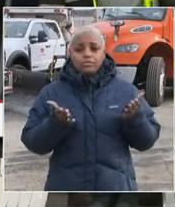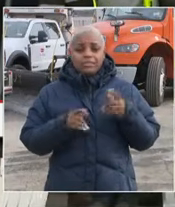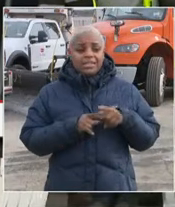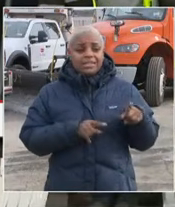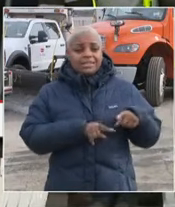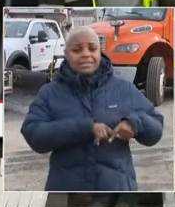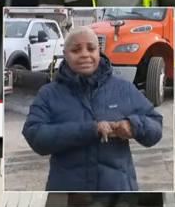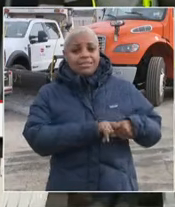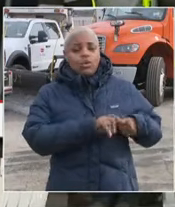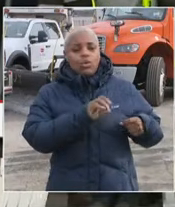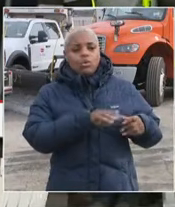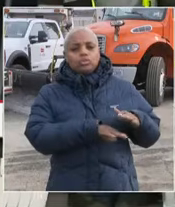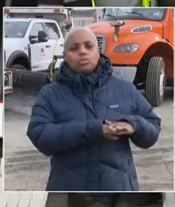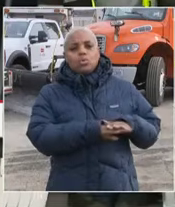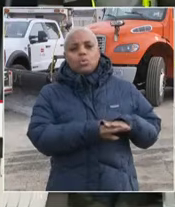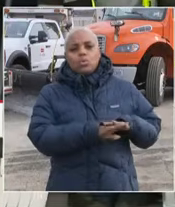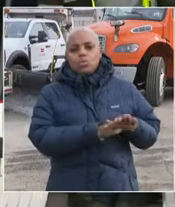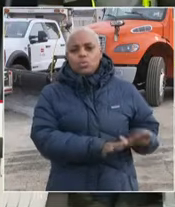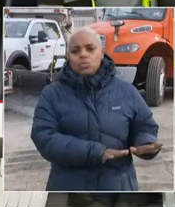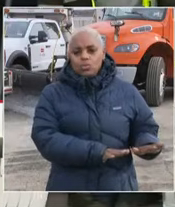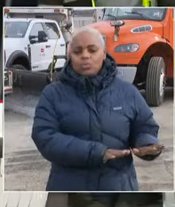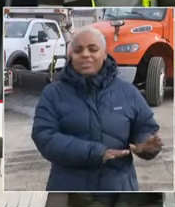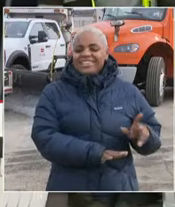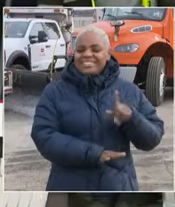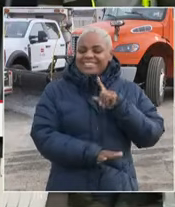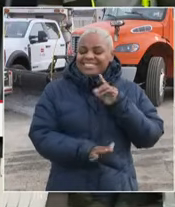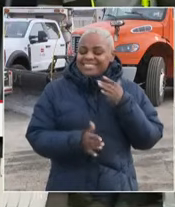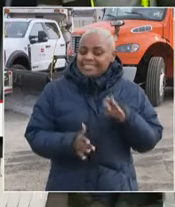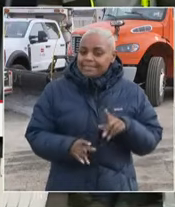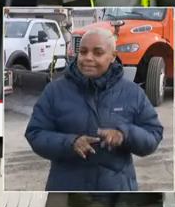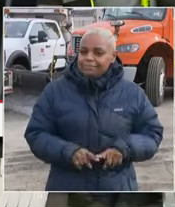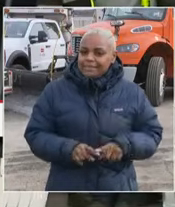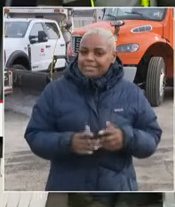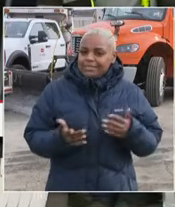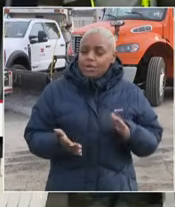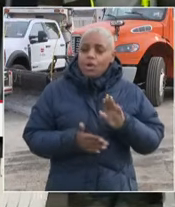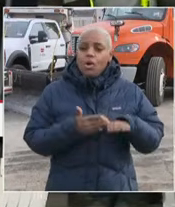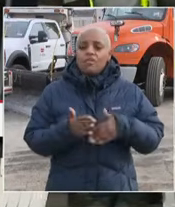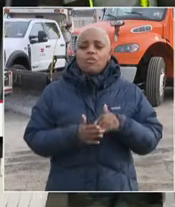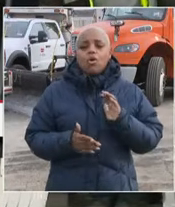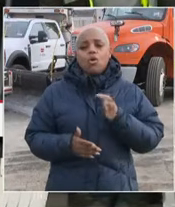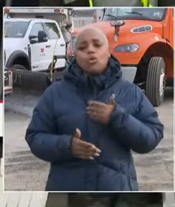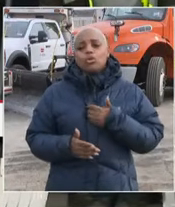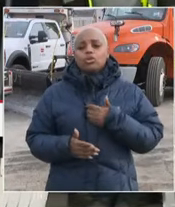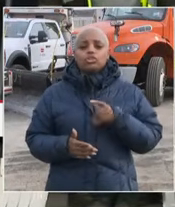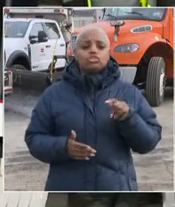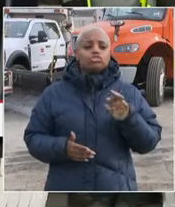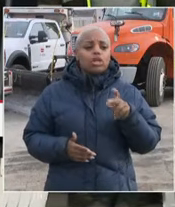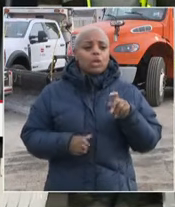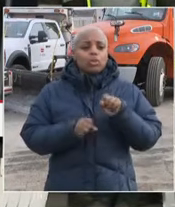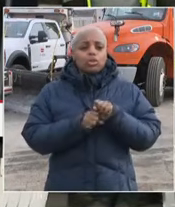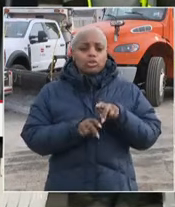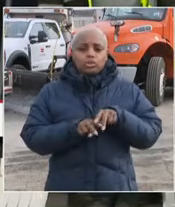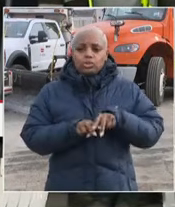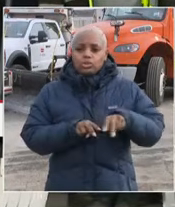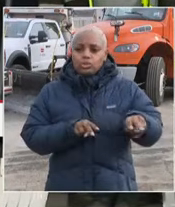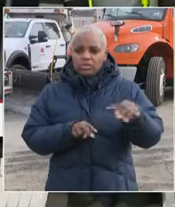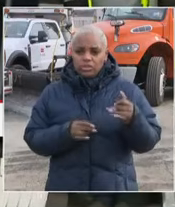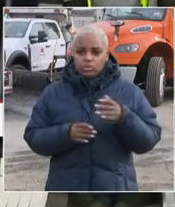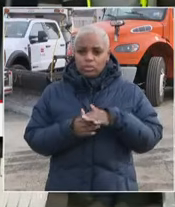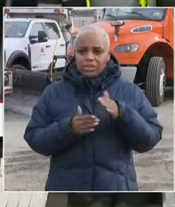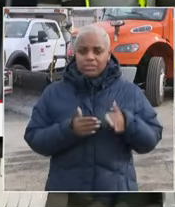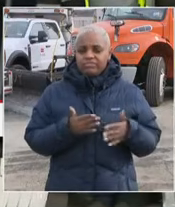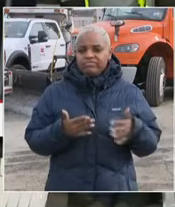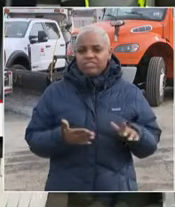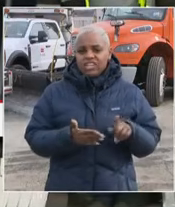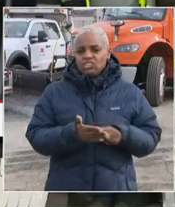So all track work that we normally had planned for this weekend has been canceled, and all of our staff are in. One thing that we're